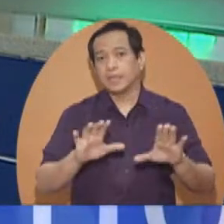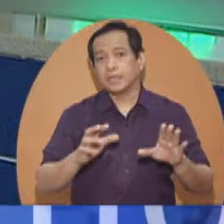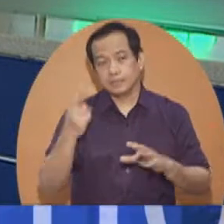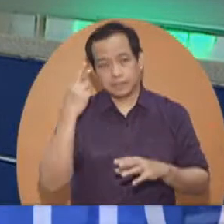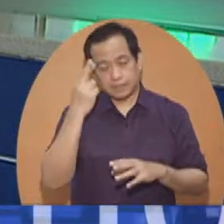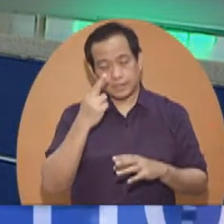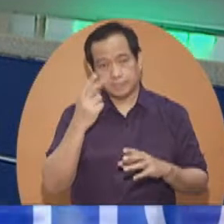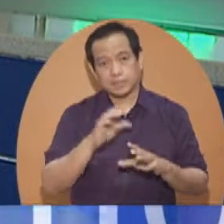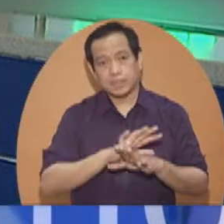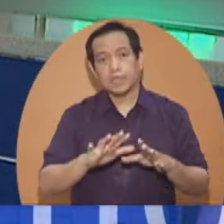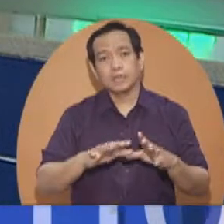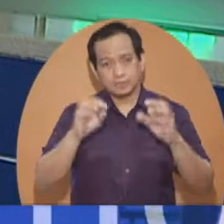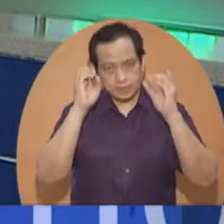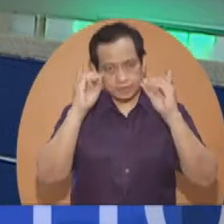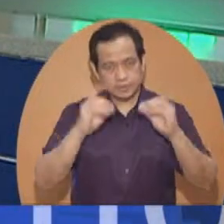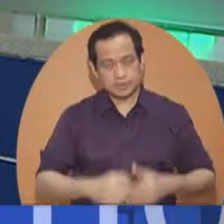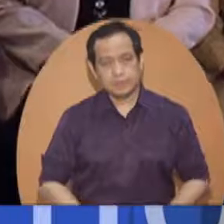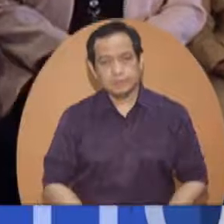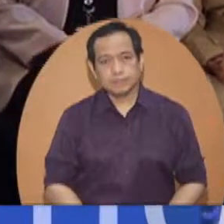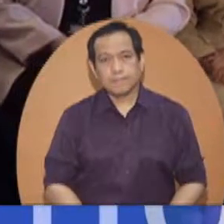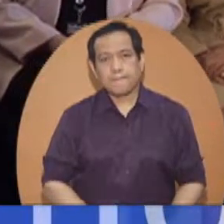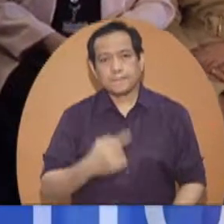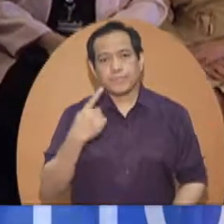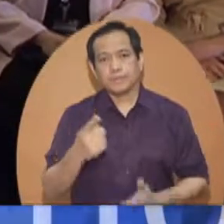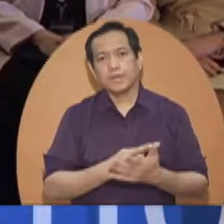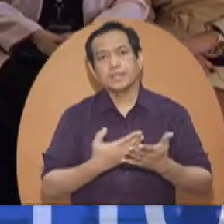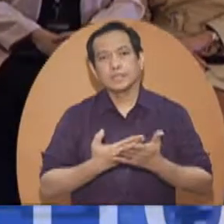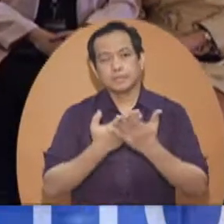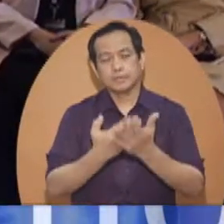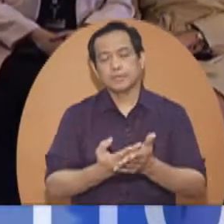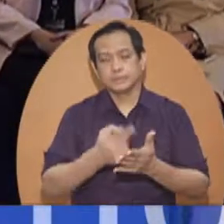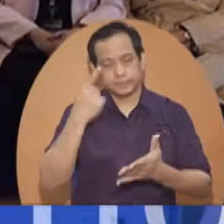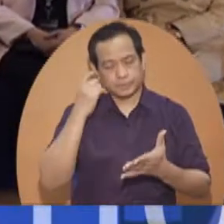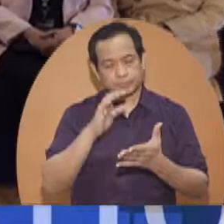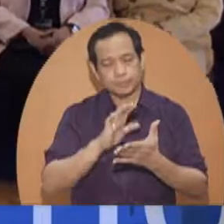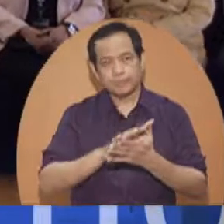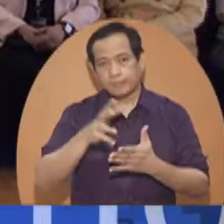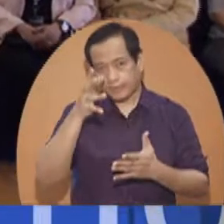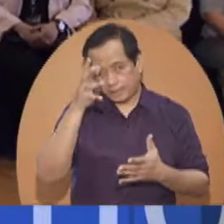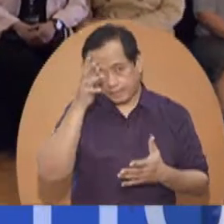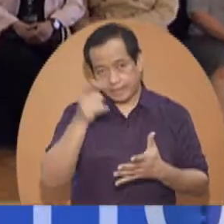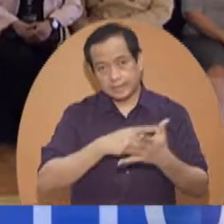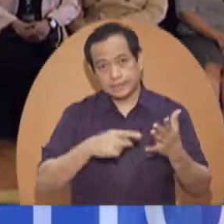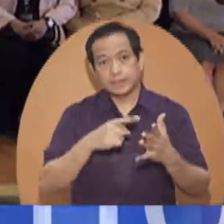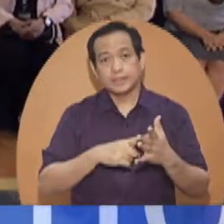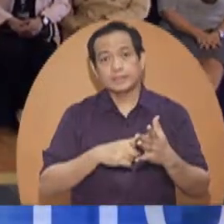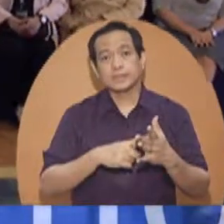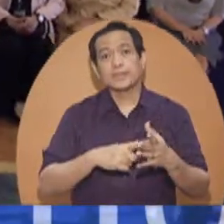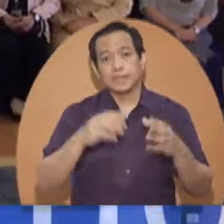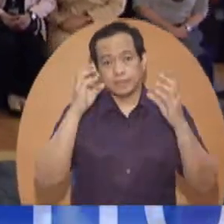is not a reason not to be educated. Isa lamang itong patunay sa paniniwala ni Tatang na